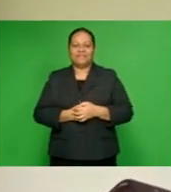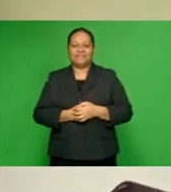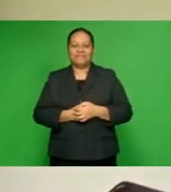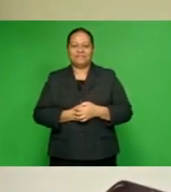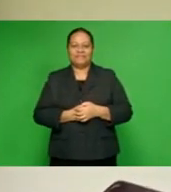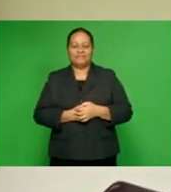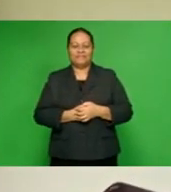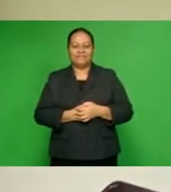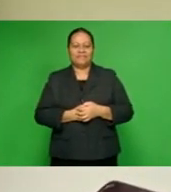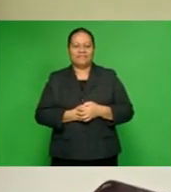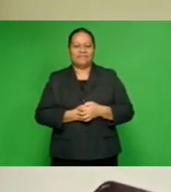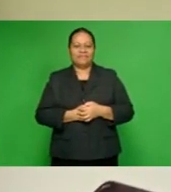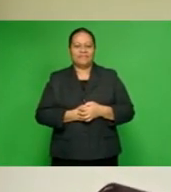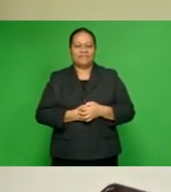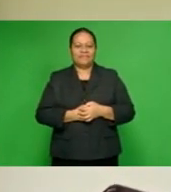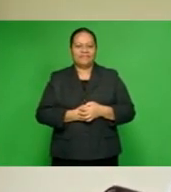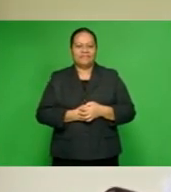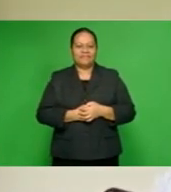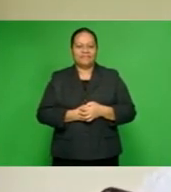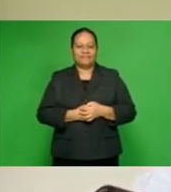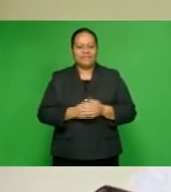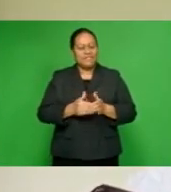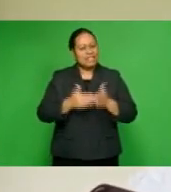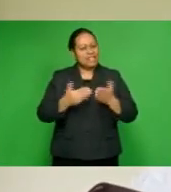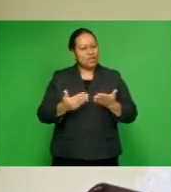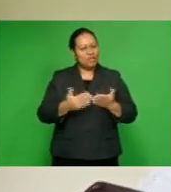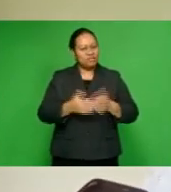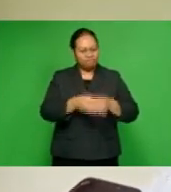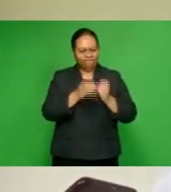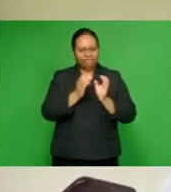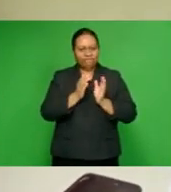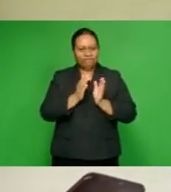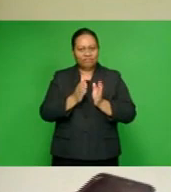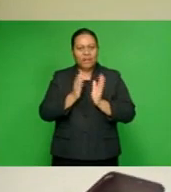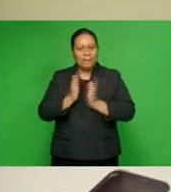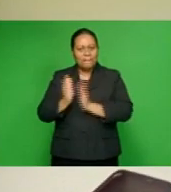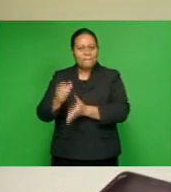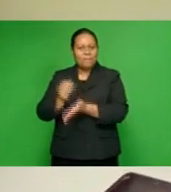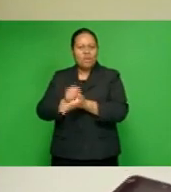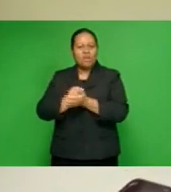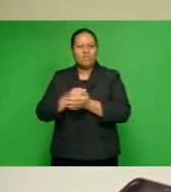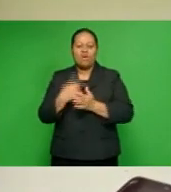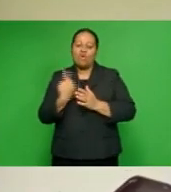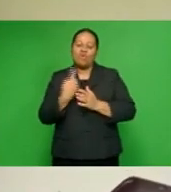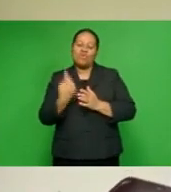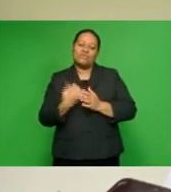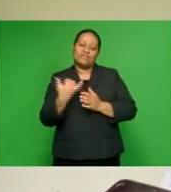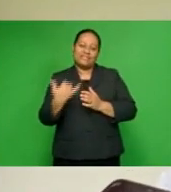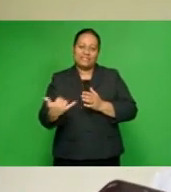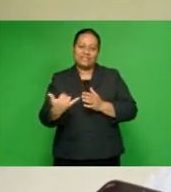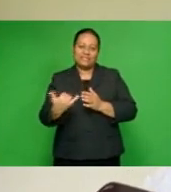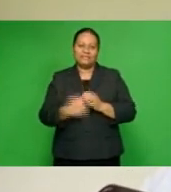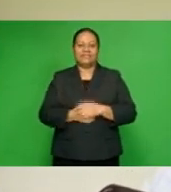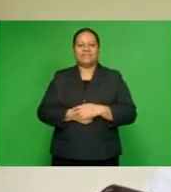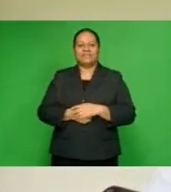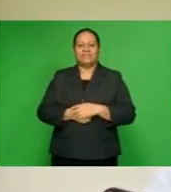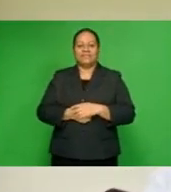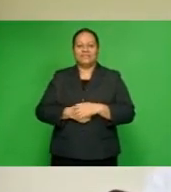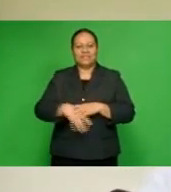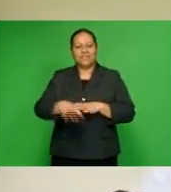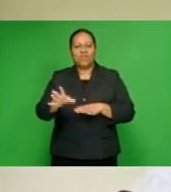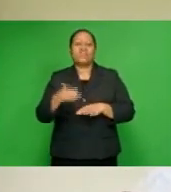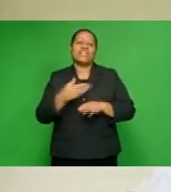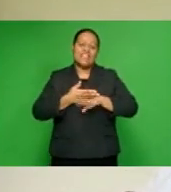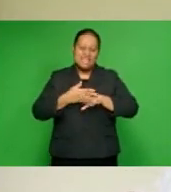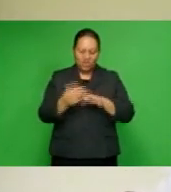So we will arrange a farewell for those who are leaving, and also welcome